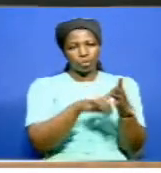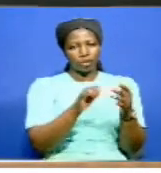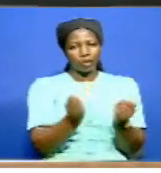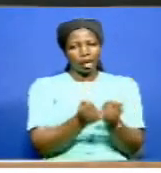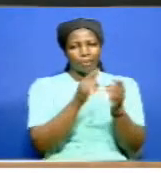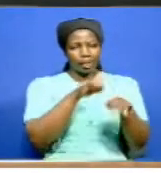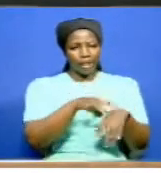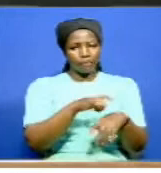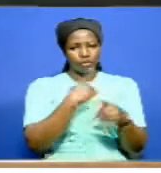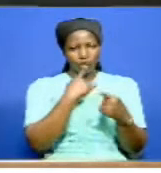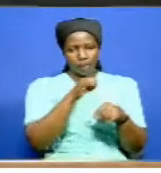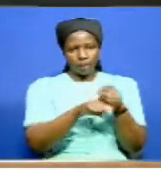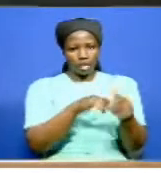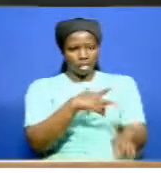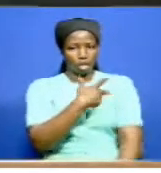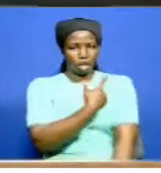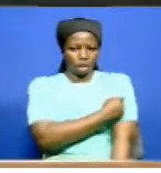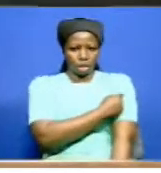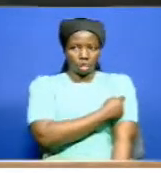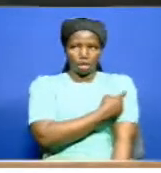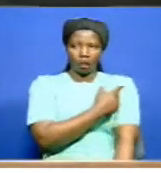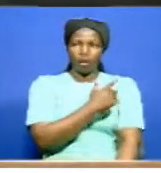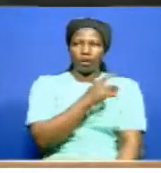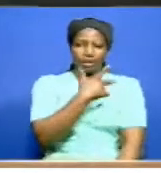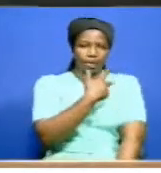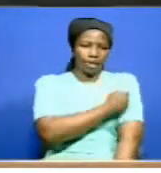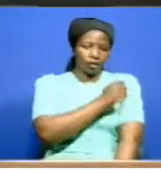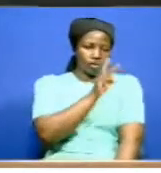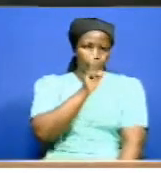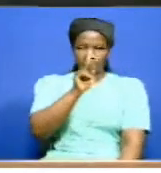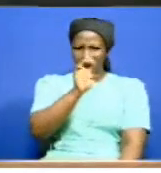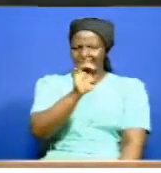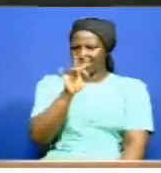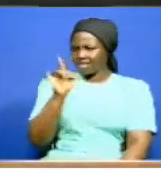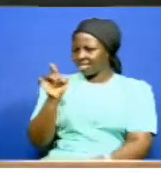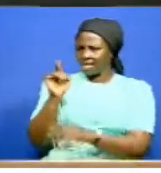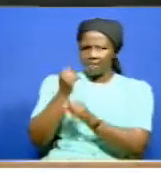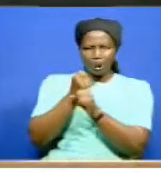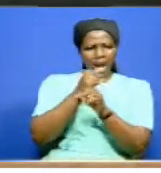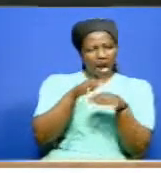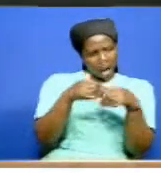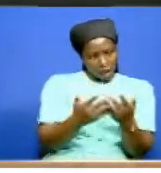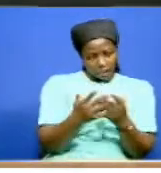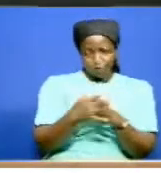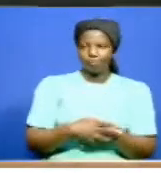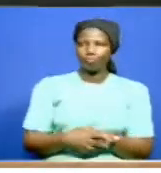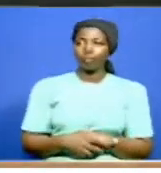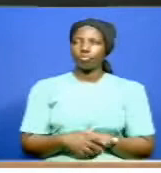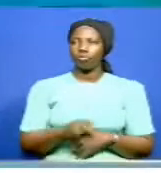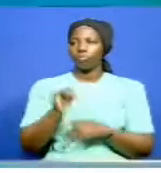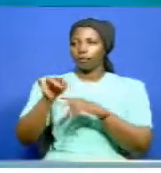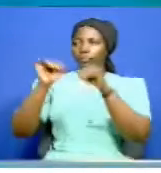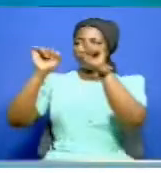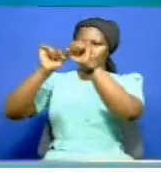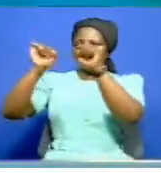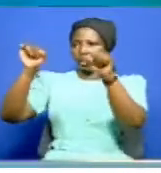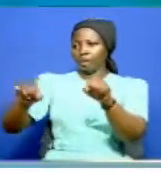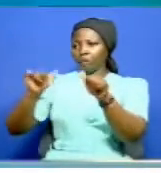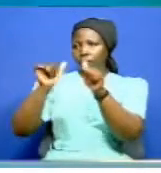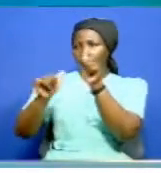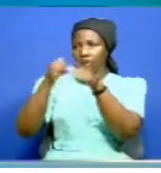Chanjo KE. Chanjo KE. Yes. How does it work? So it's a system which has been